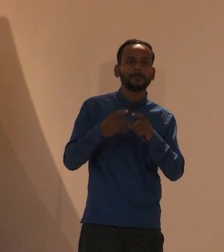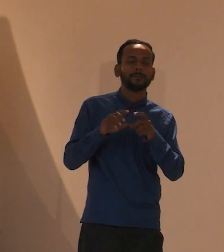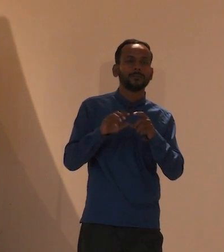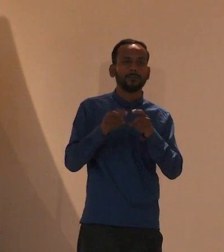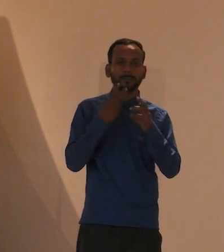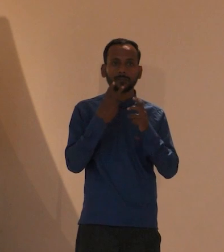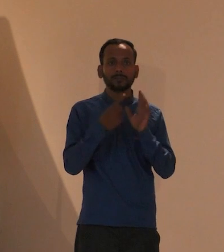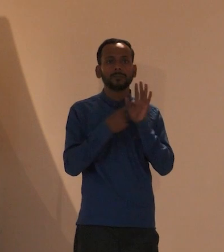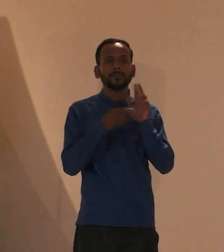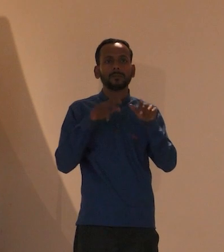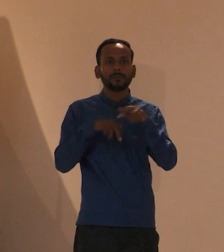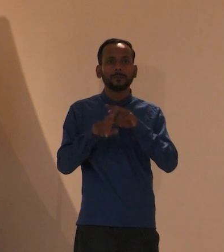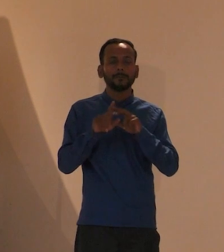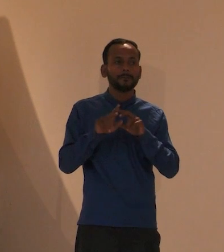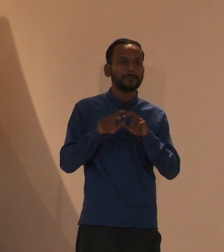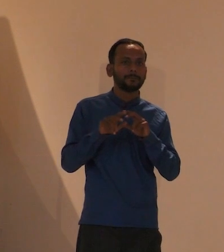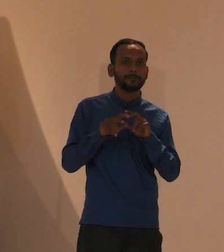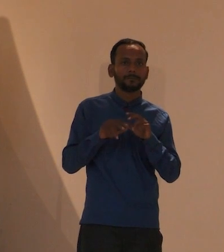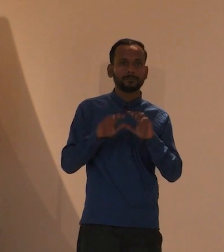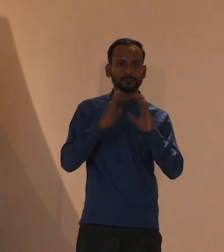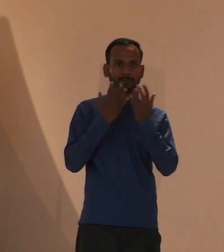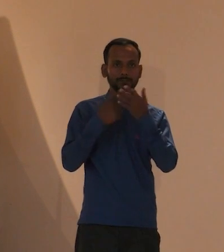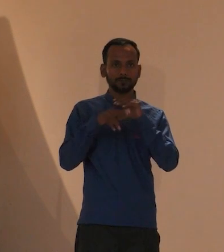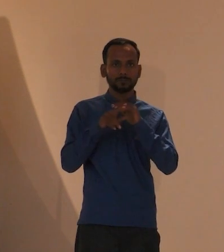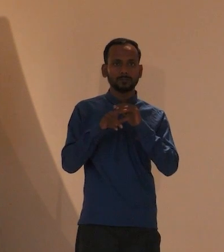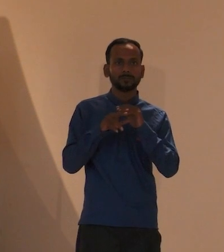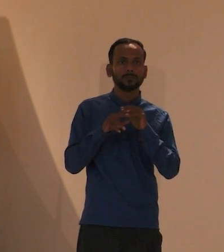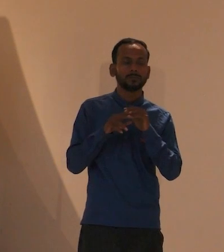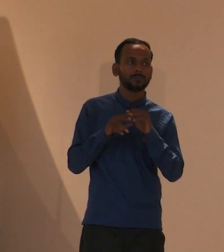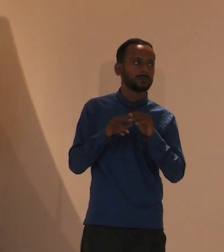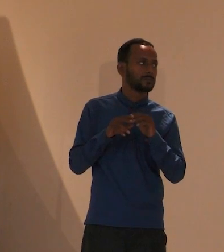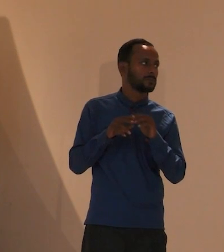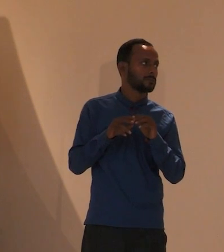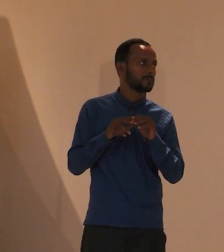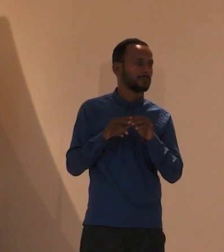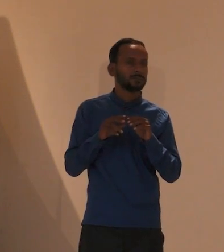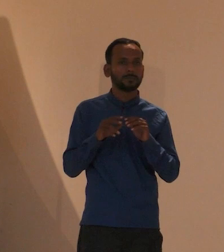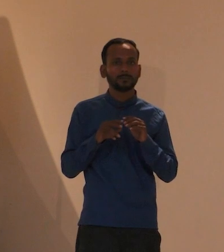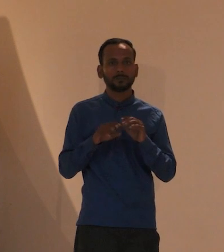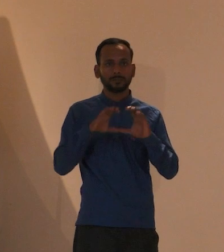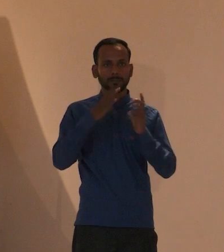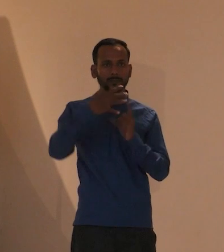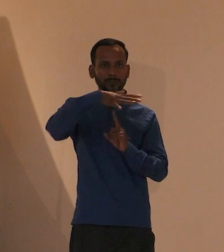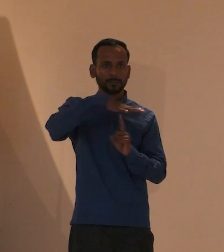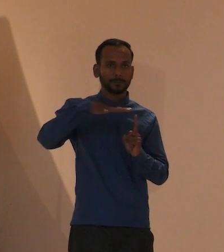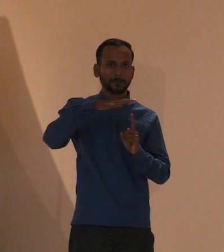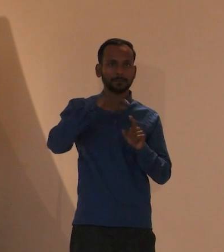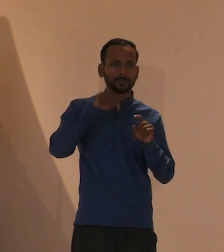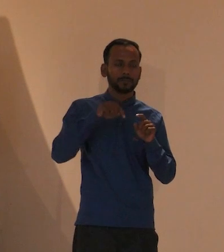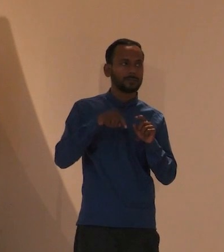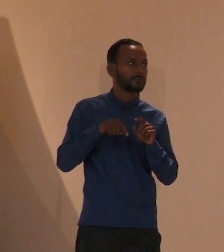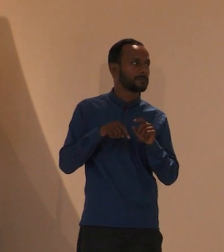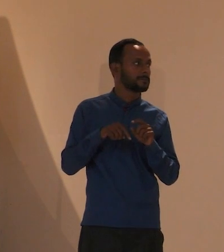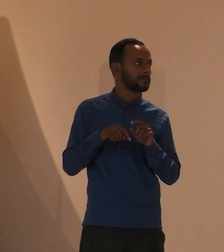seen in an altar. It's a small niche where we keep the small host which is distributed during communion. Now it was